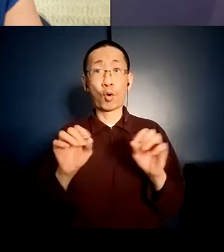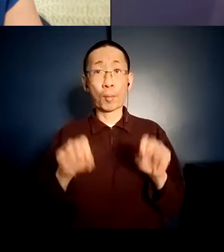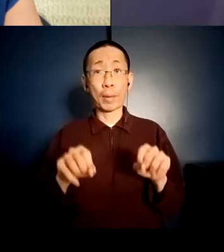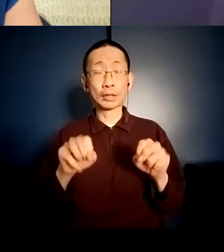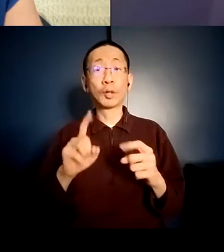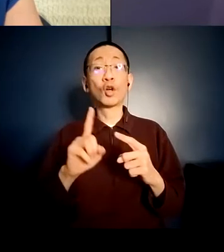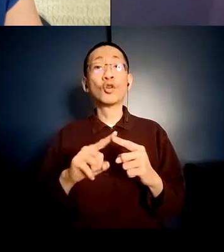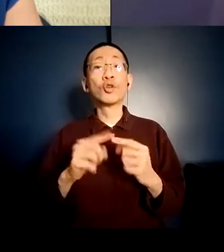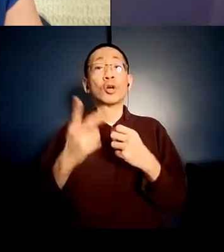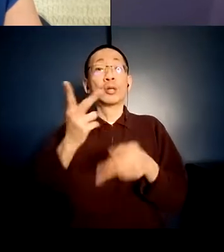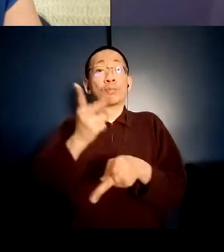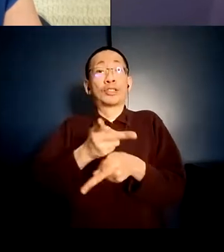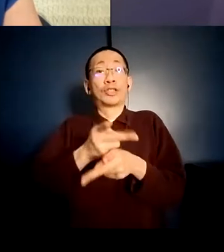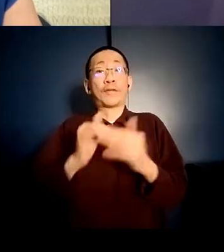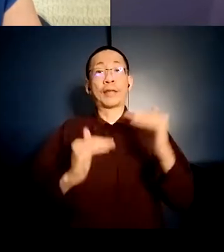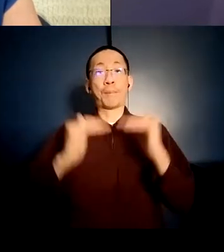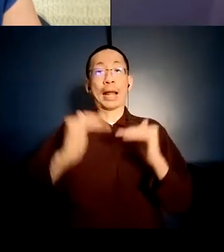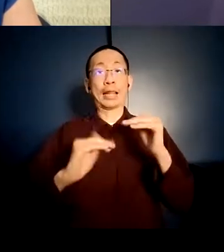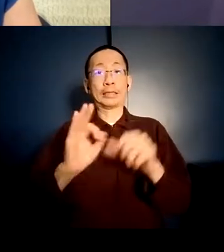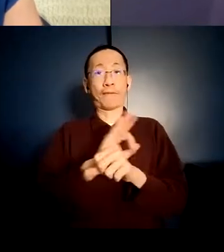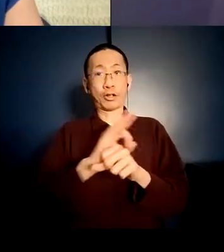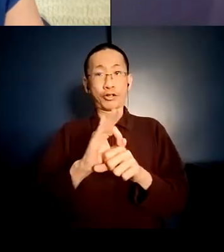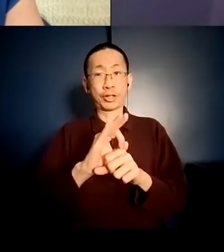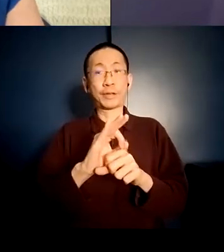to preserve that balance function from the ear.